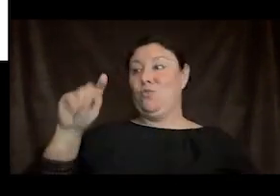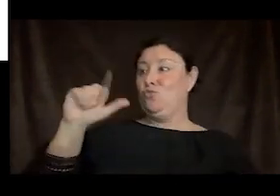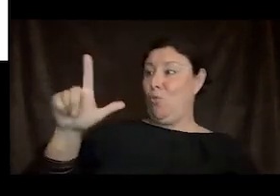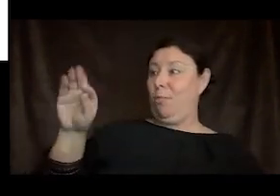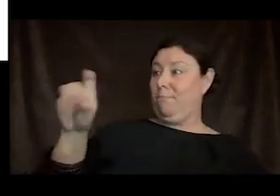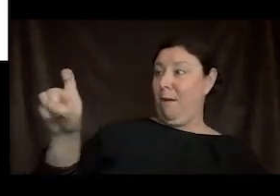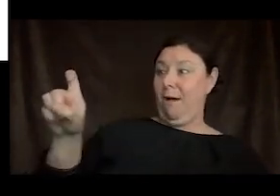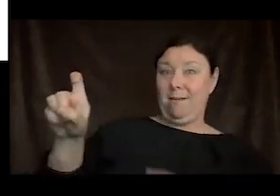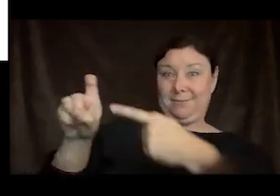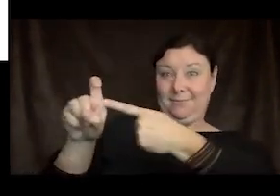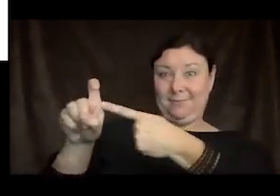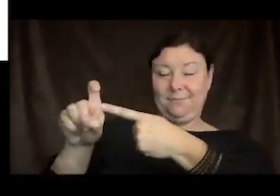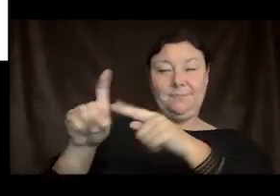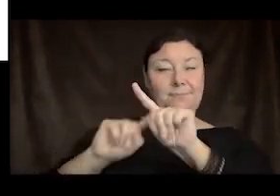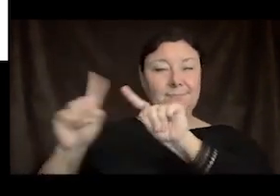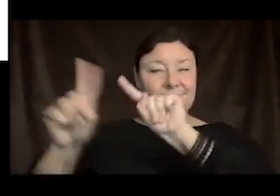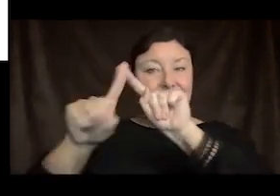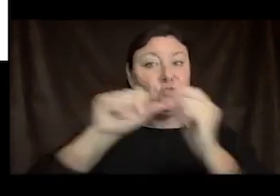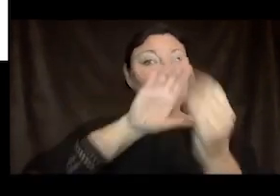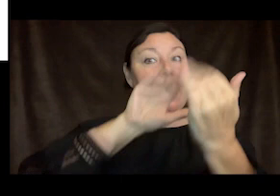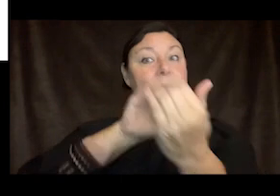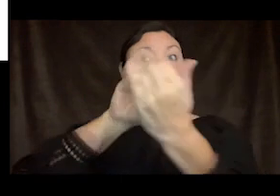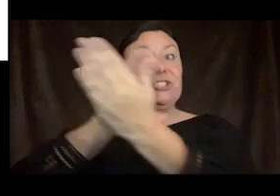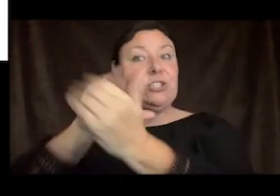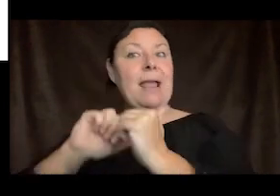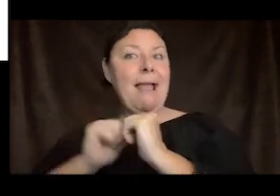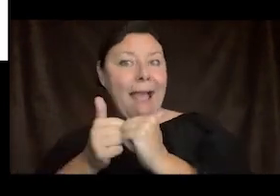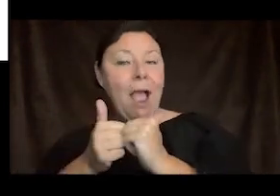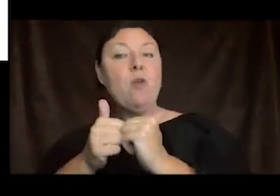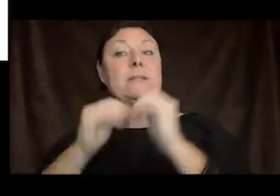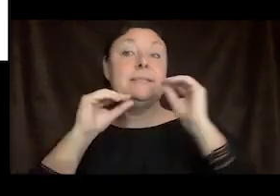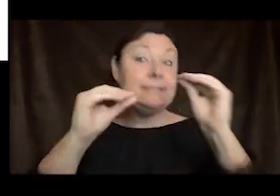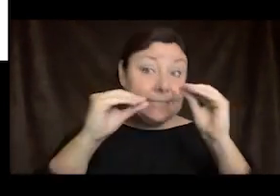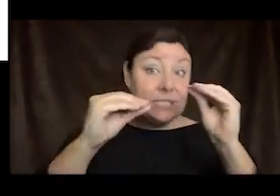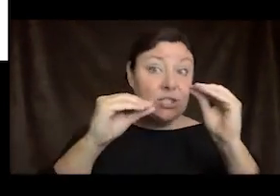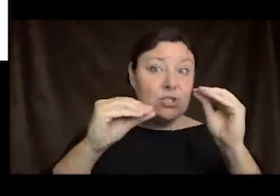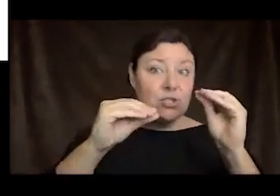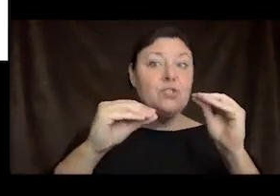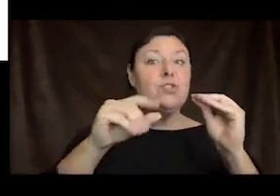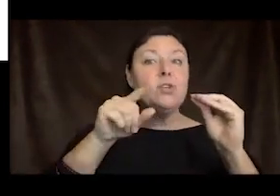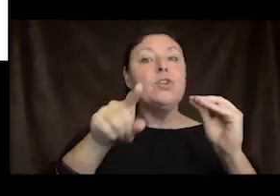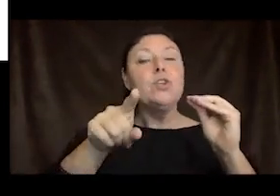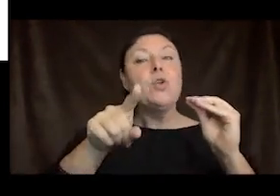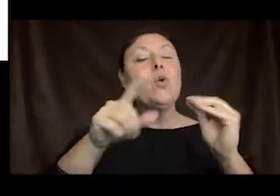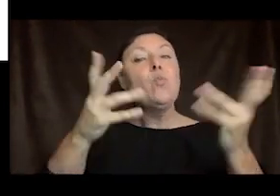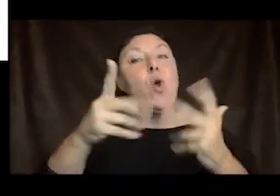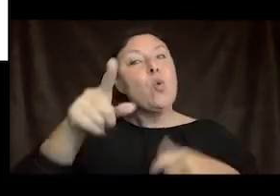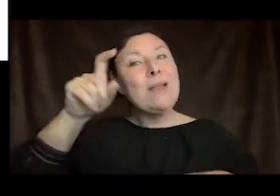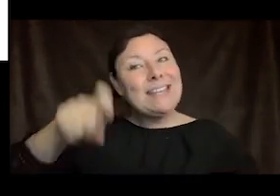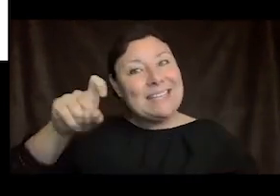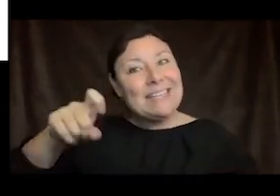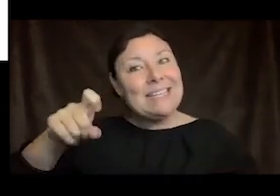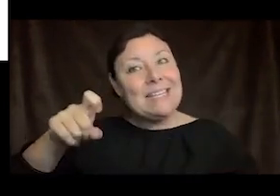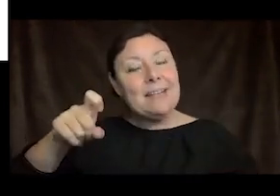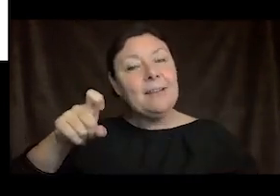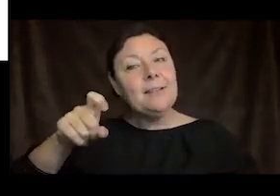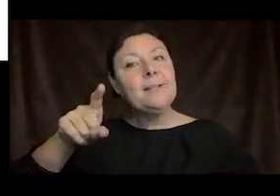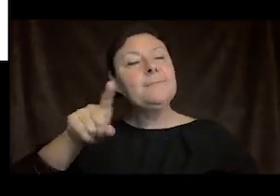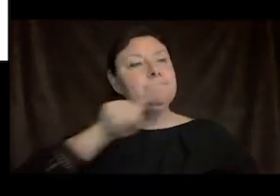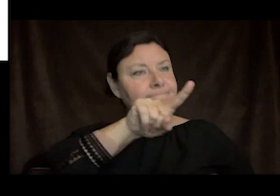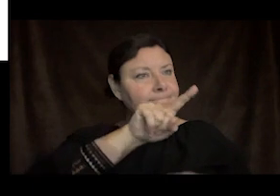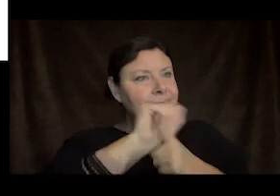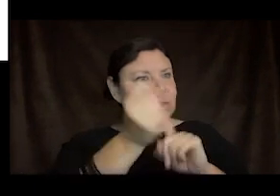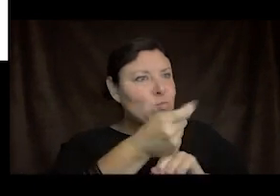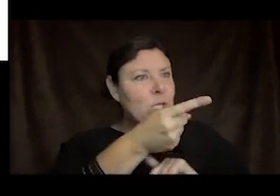toolbox already of lots of strategies for how to teach. What we need is to be able to pull out